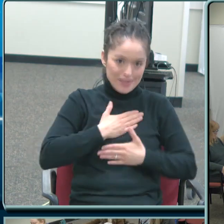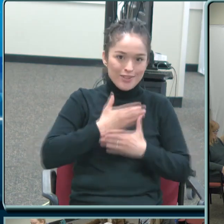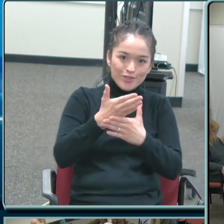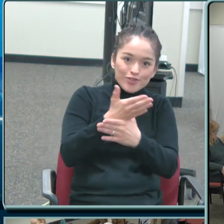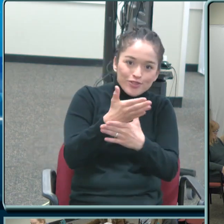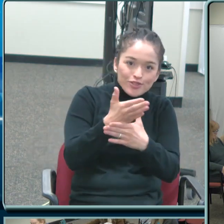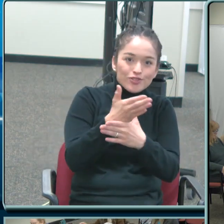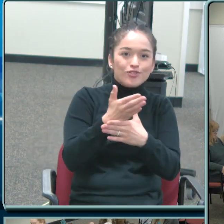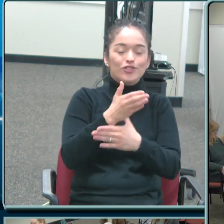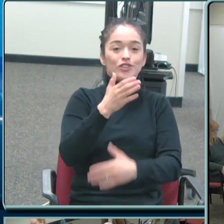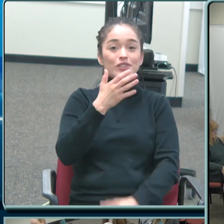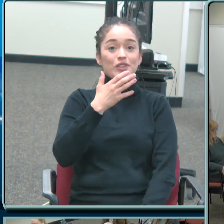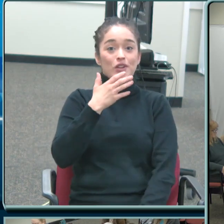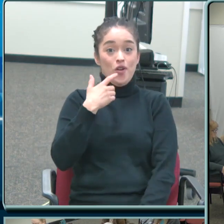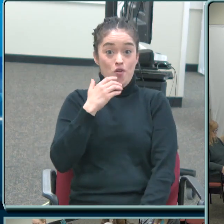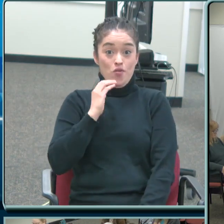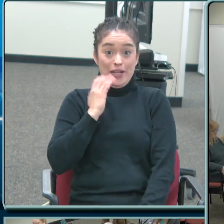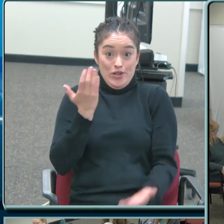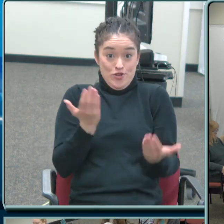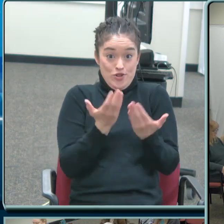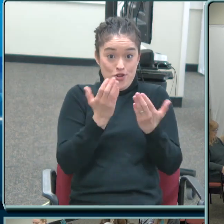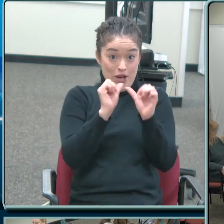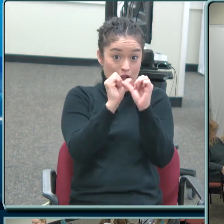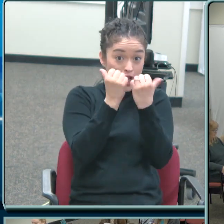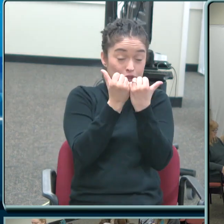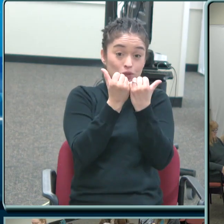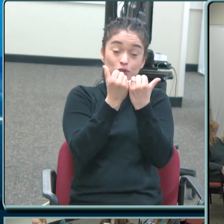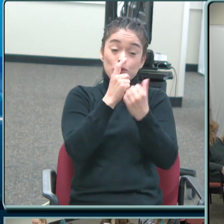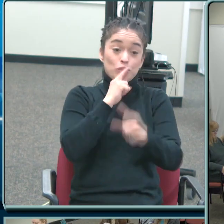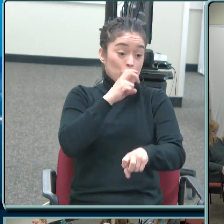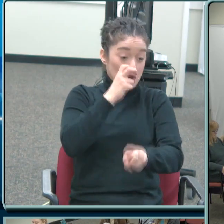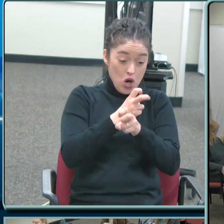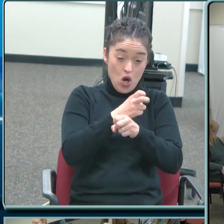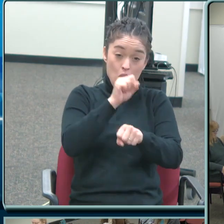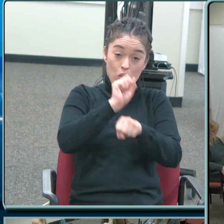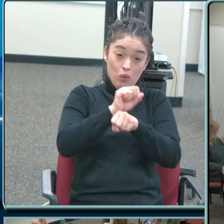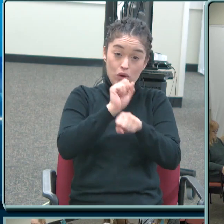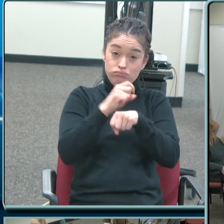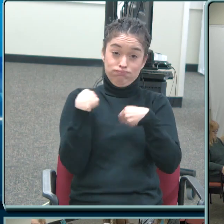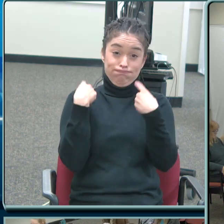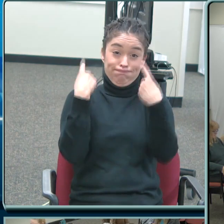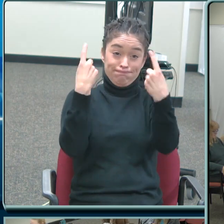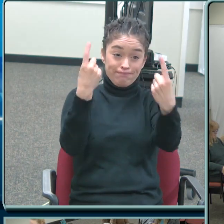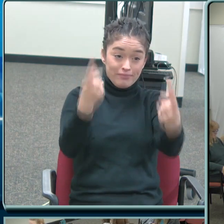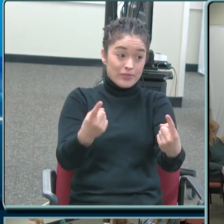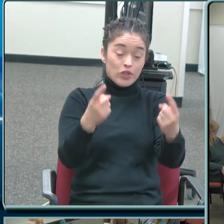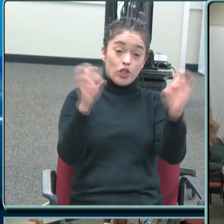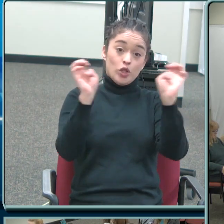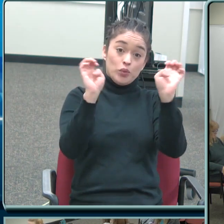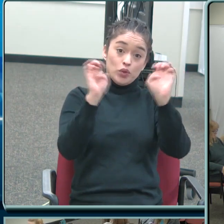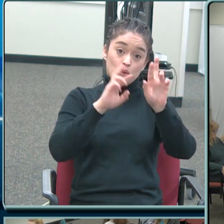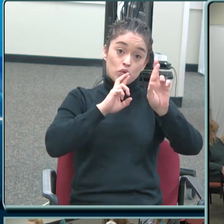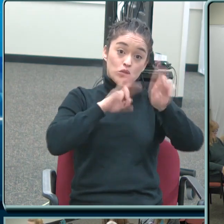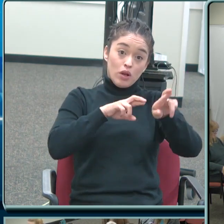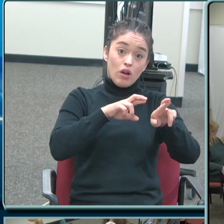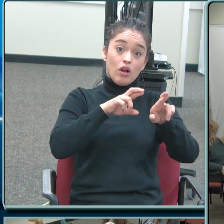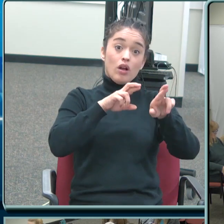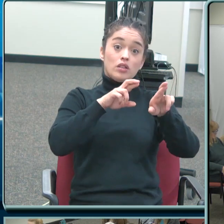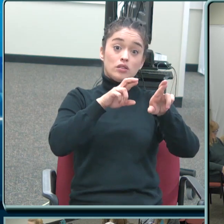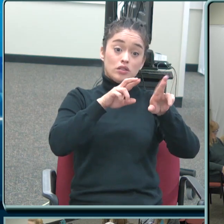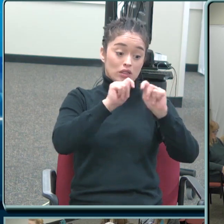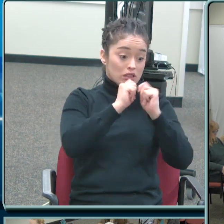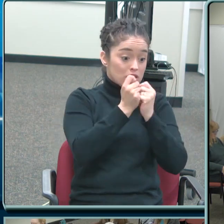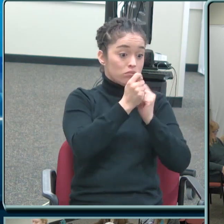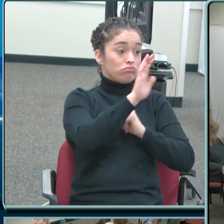share that our agency, due to the hard work of our emergency preparedness response and their leadership,